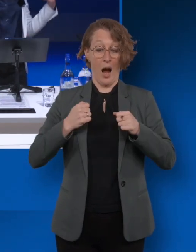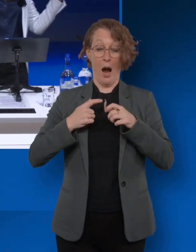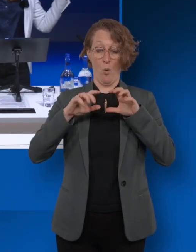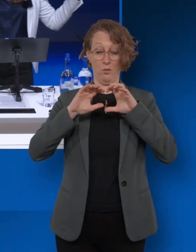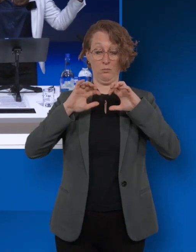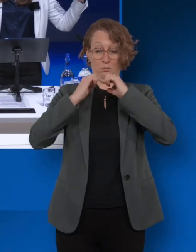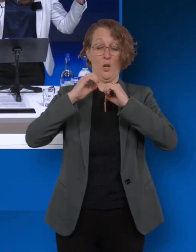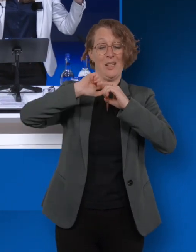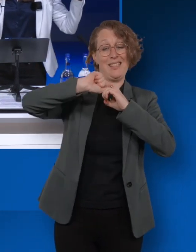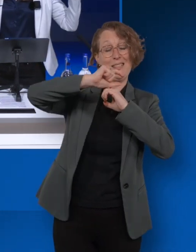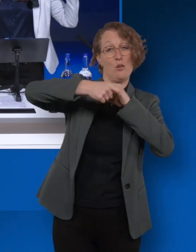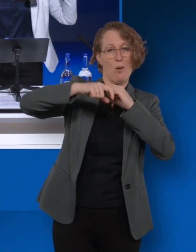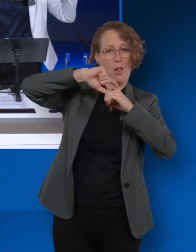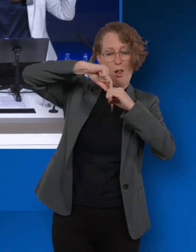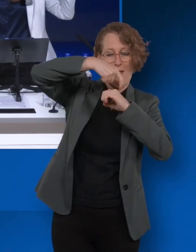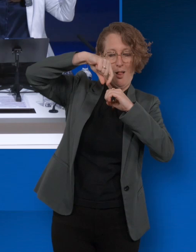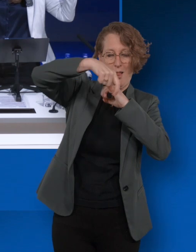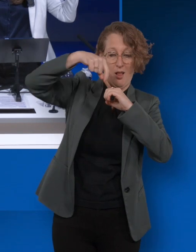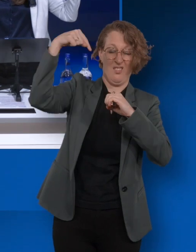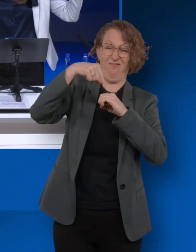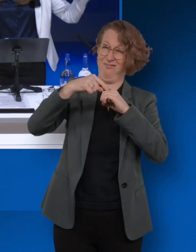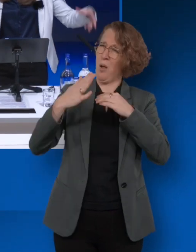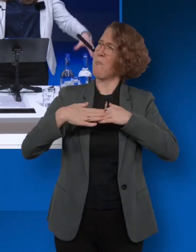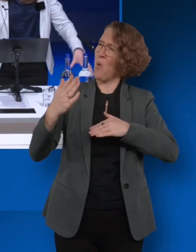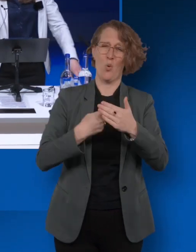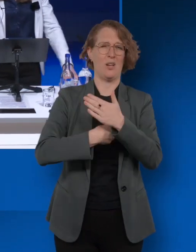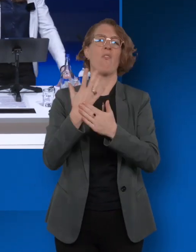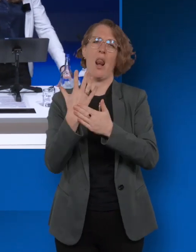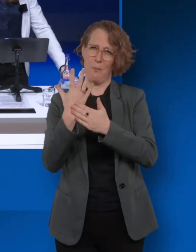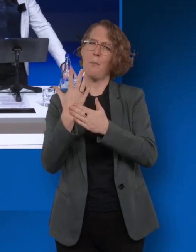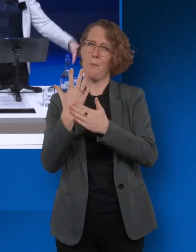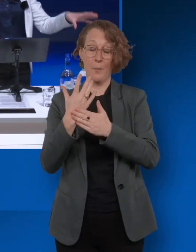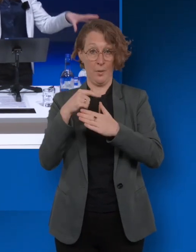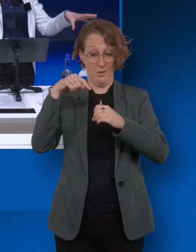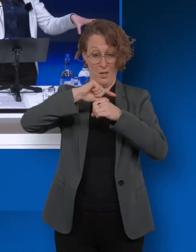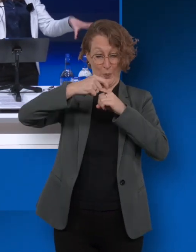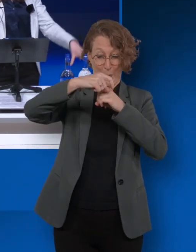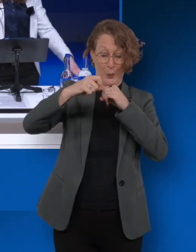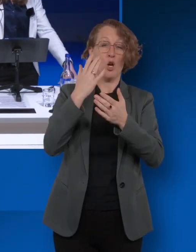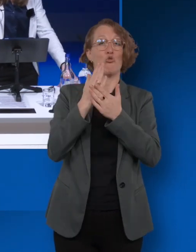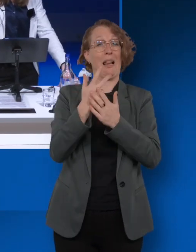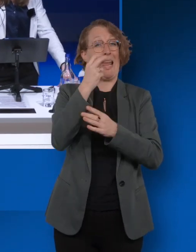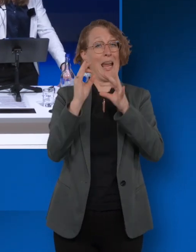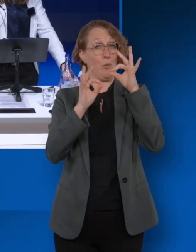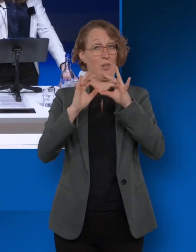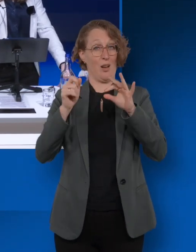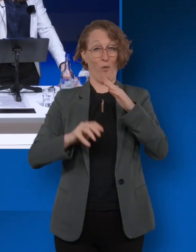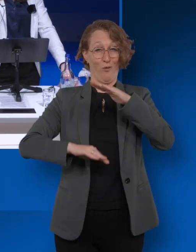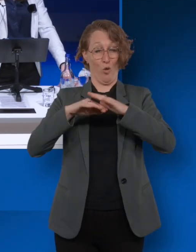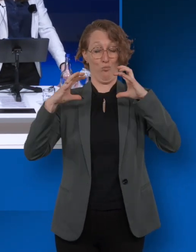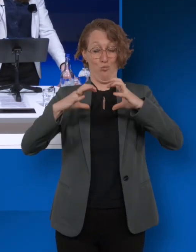developed cerebral cortex, which is the curly bits on the outside, comprising 80% of the brain